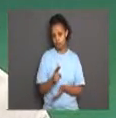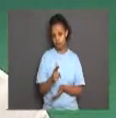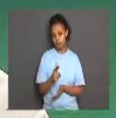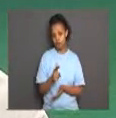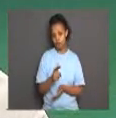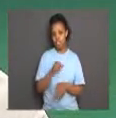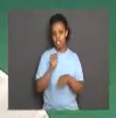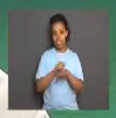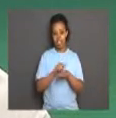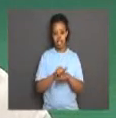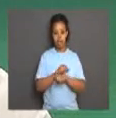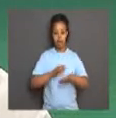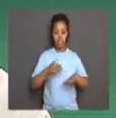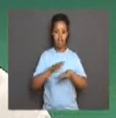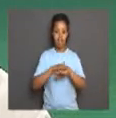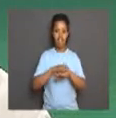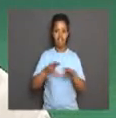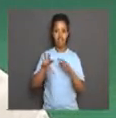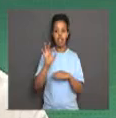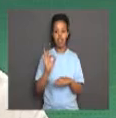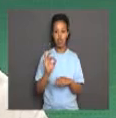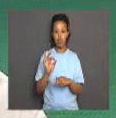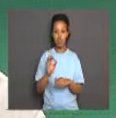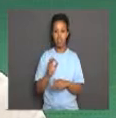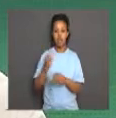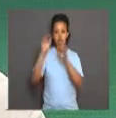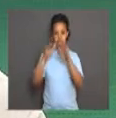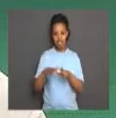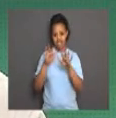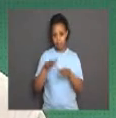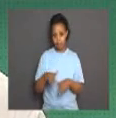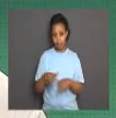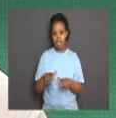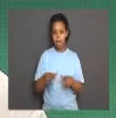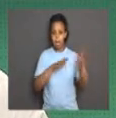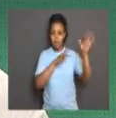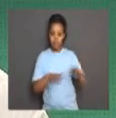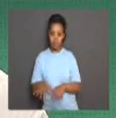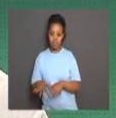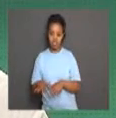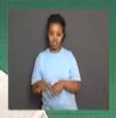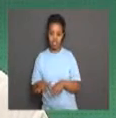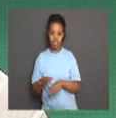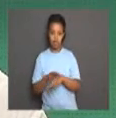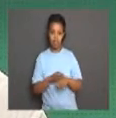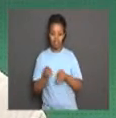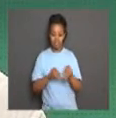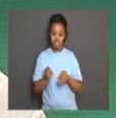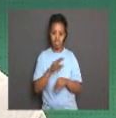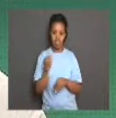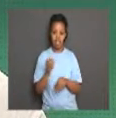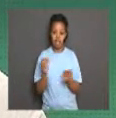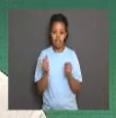Rock on the Earth's surface is eroded by rain, wind, earthquakes, and